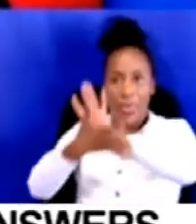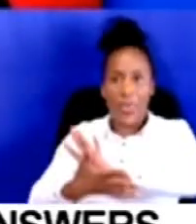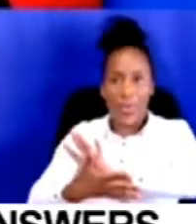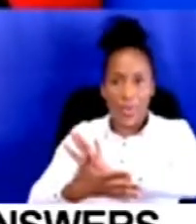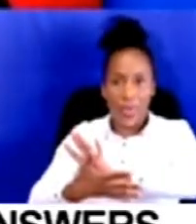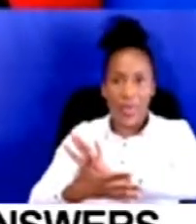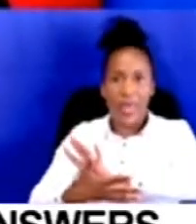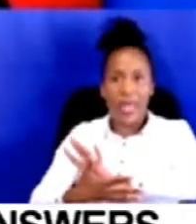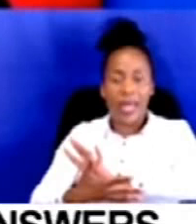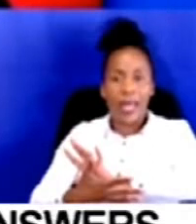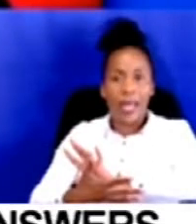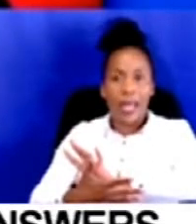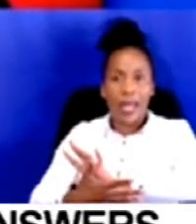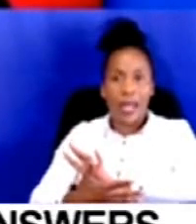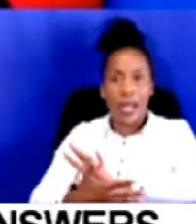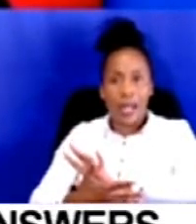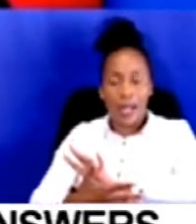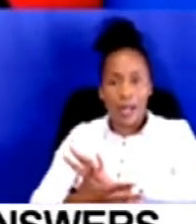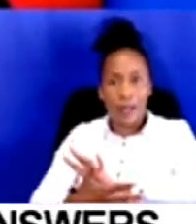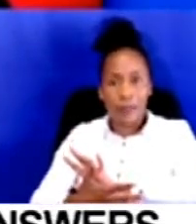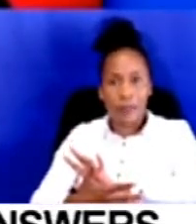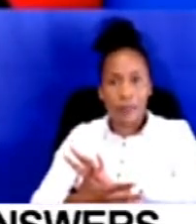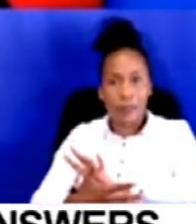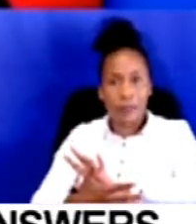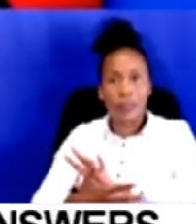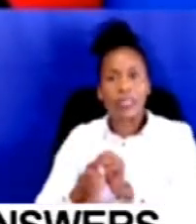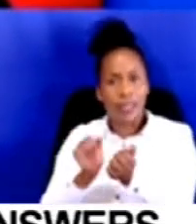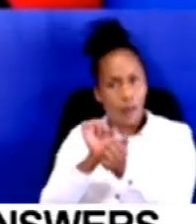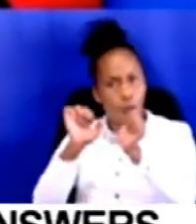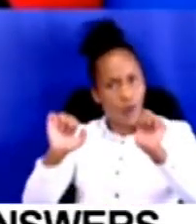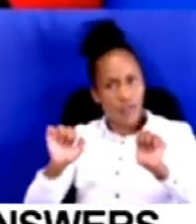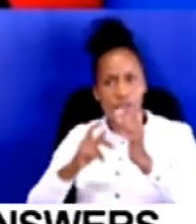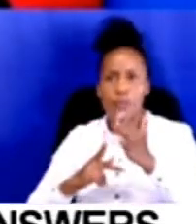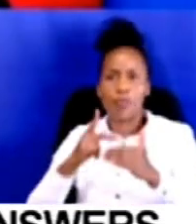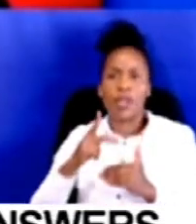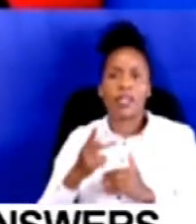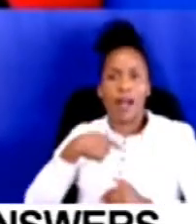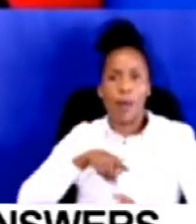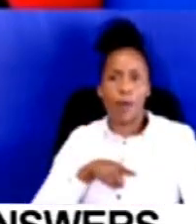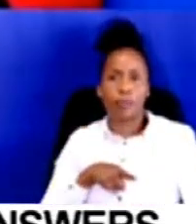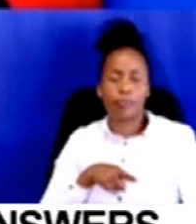very essence of our democratic project.